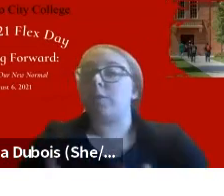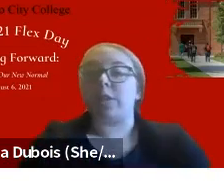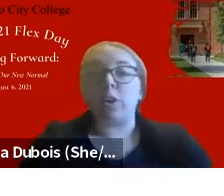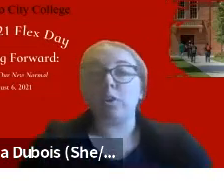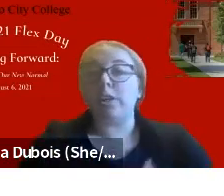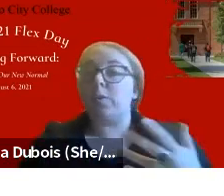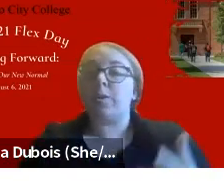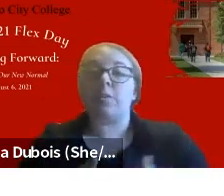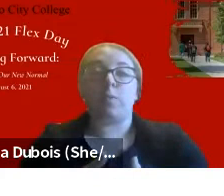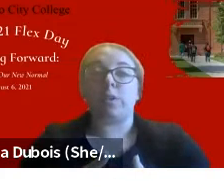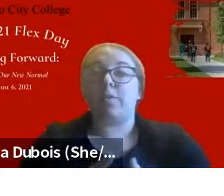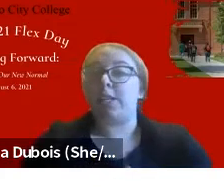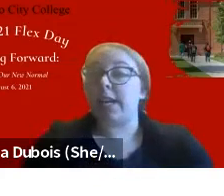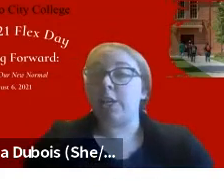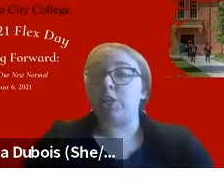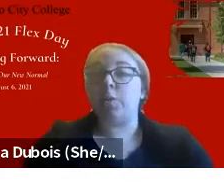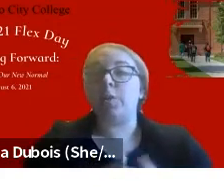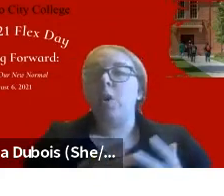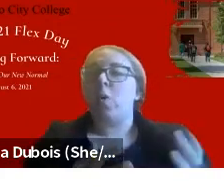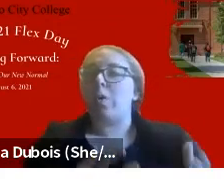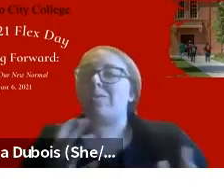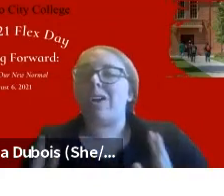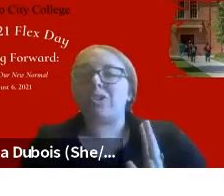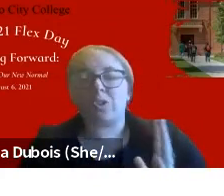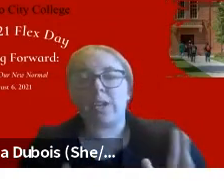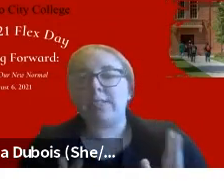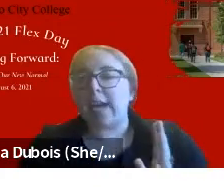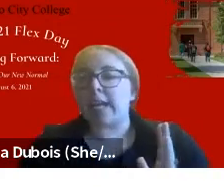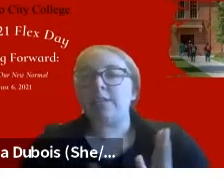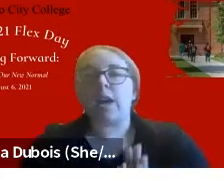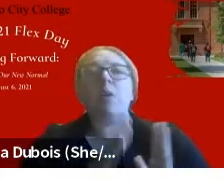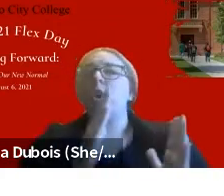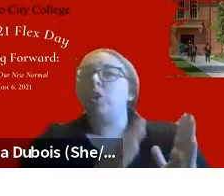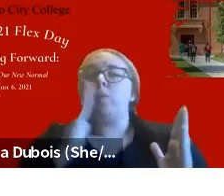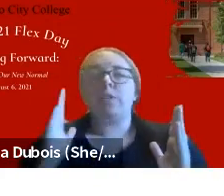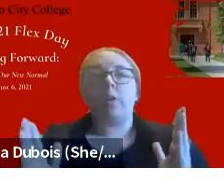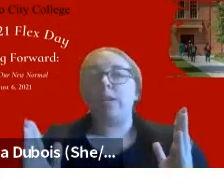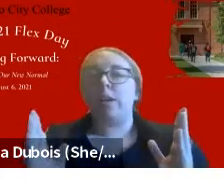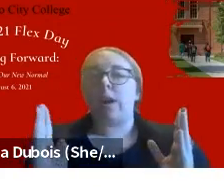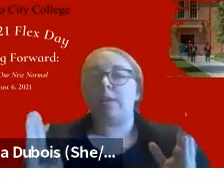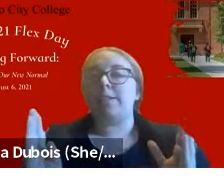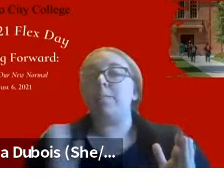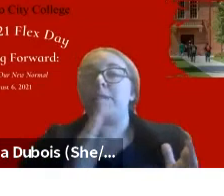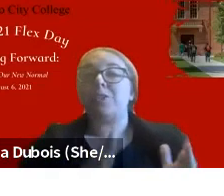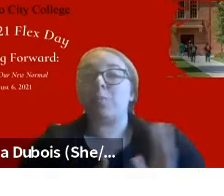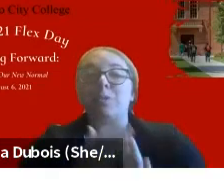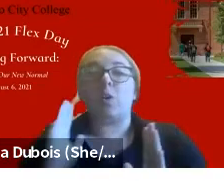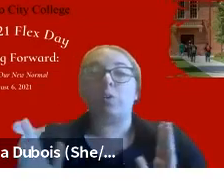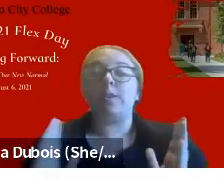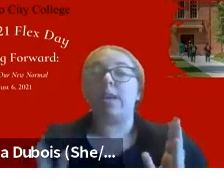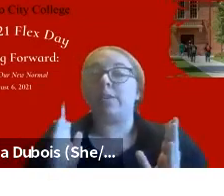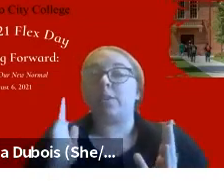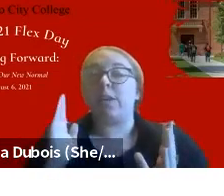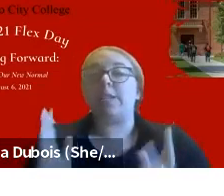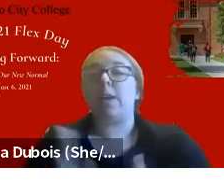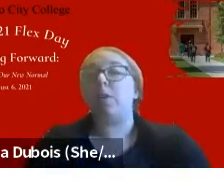the interpreters there early so they can resolve any tech issues, or you're not sure the exact end time, you can tell me the end time, but the interpreters can